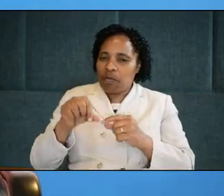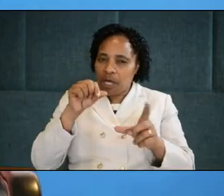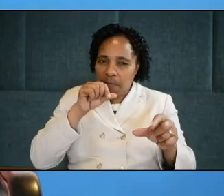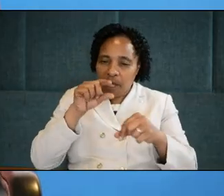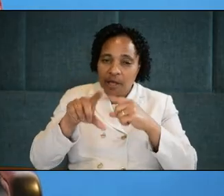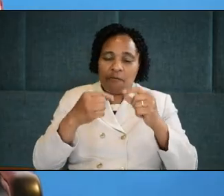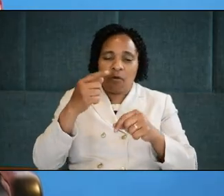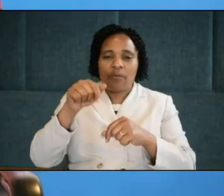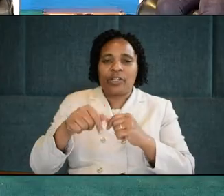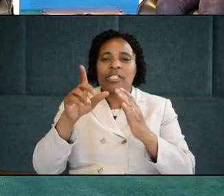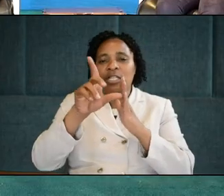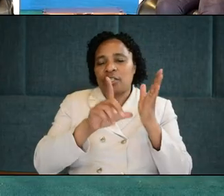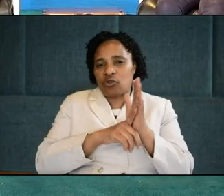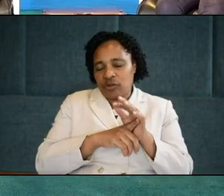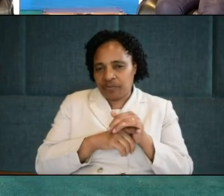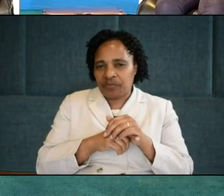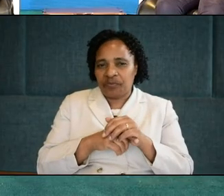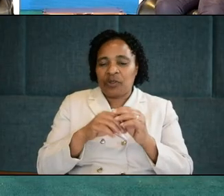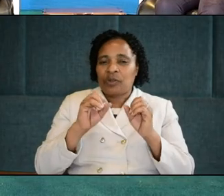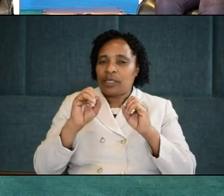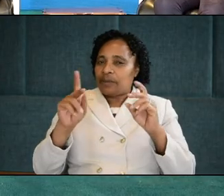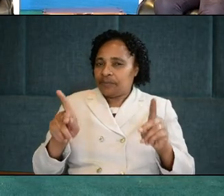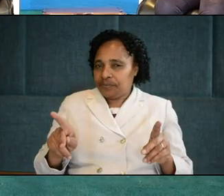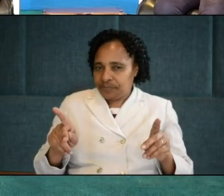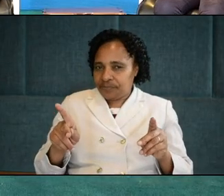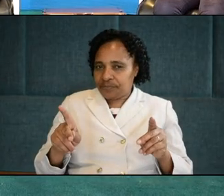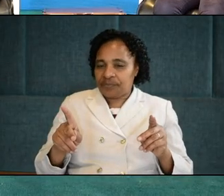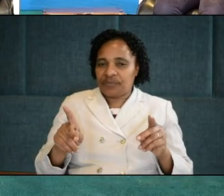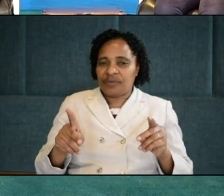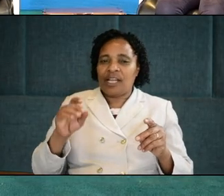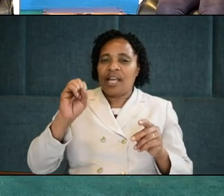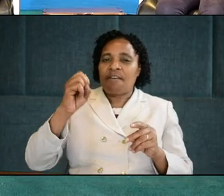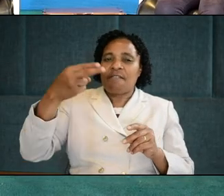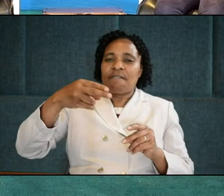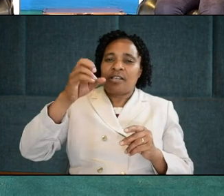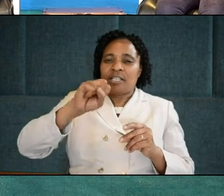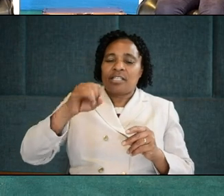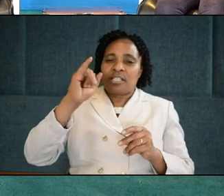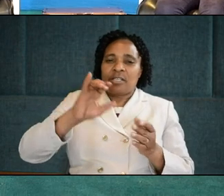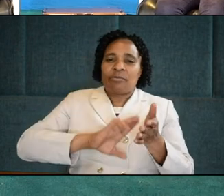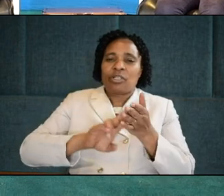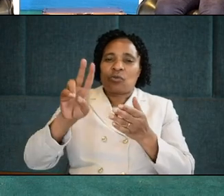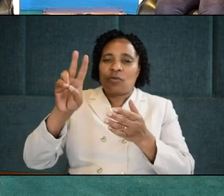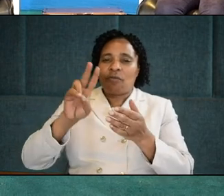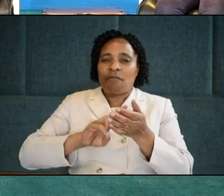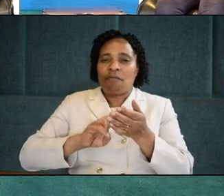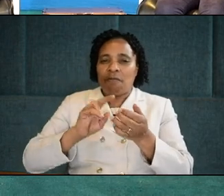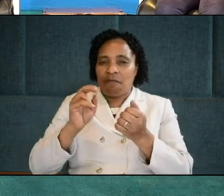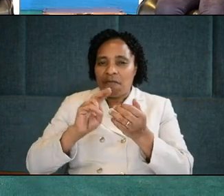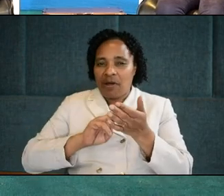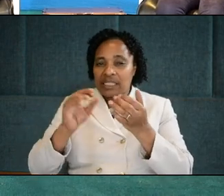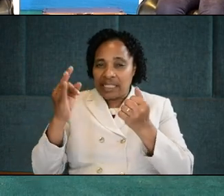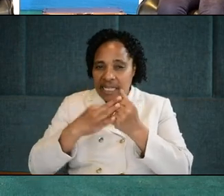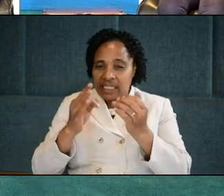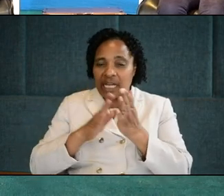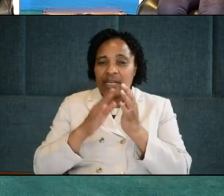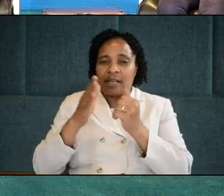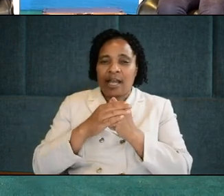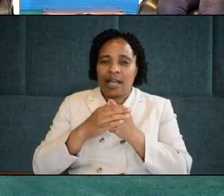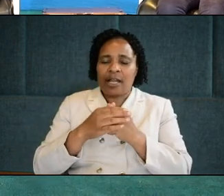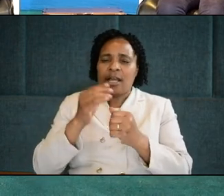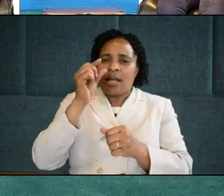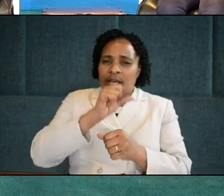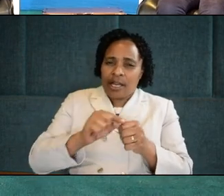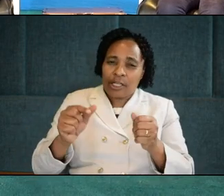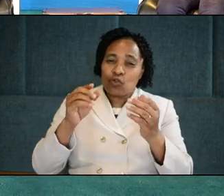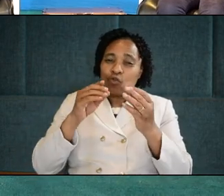chapter 2, verse 8 and 9. Okay. Ephesians chapter 2 verse 8 and 9, it says, for by the grace you are saved